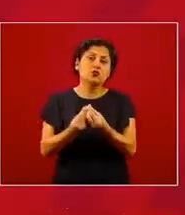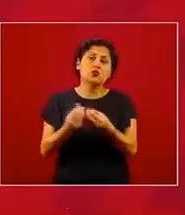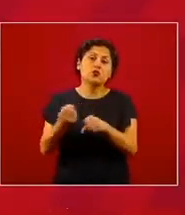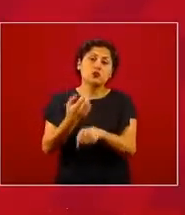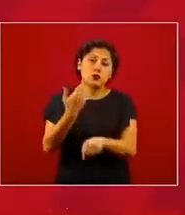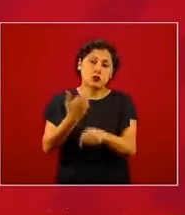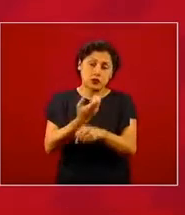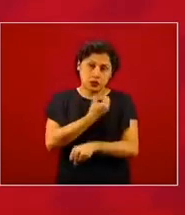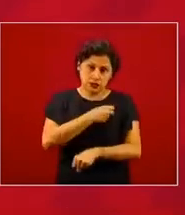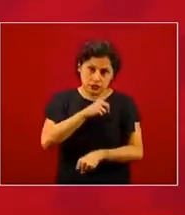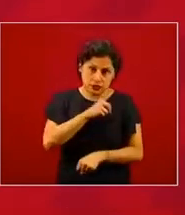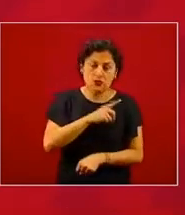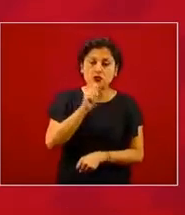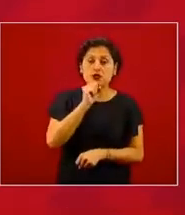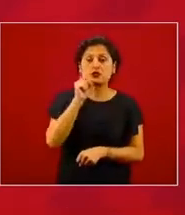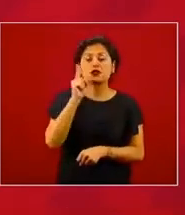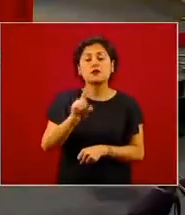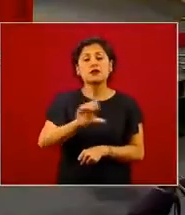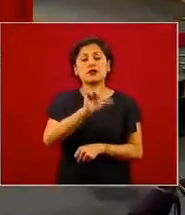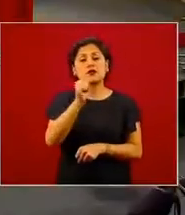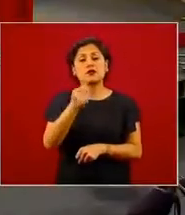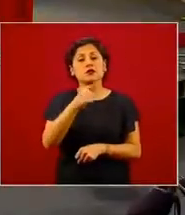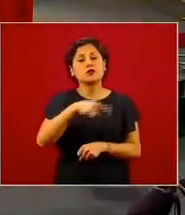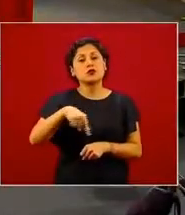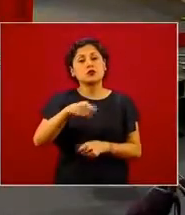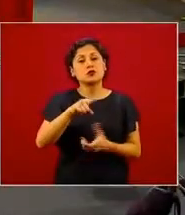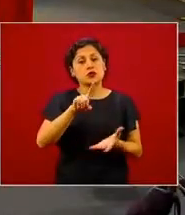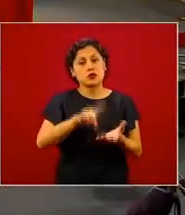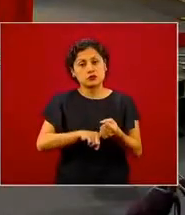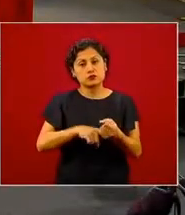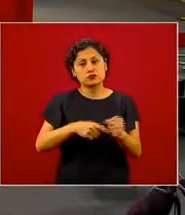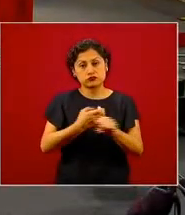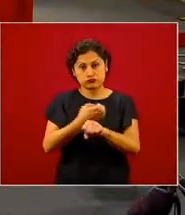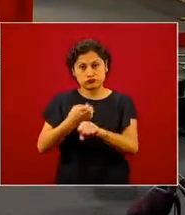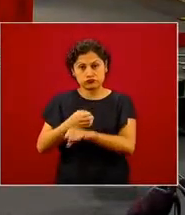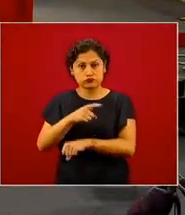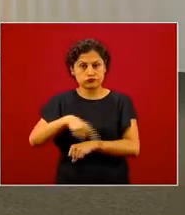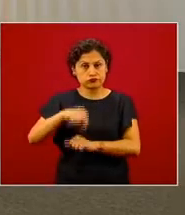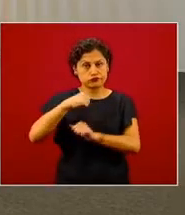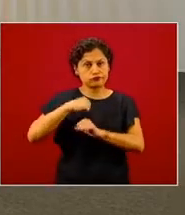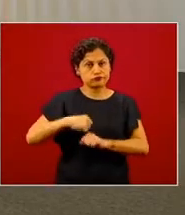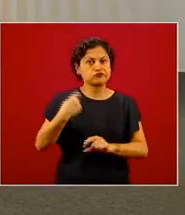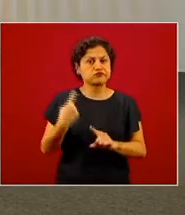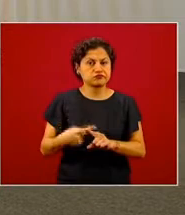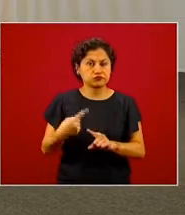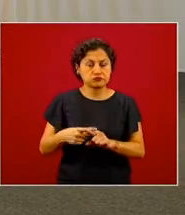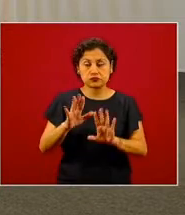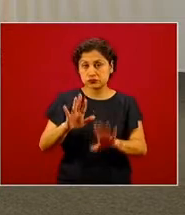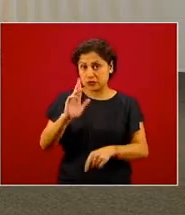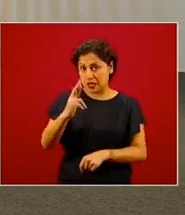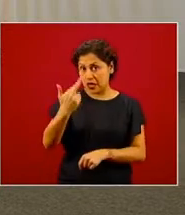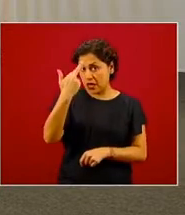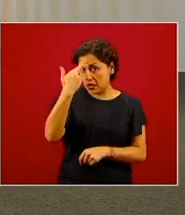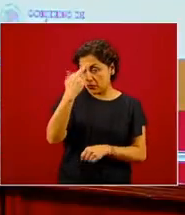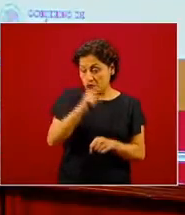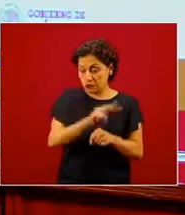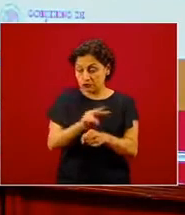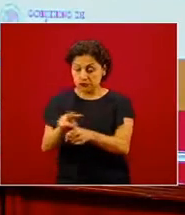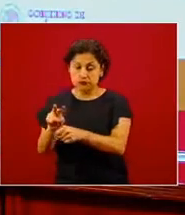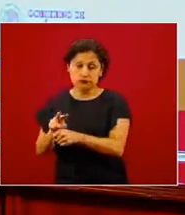with epidemiological monitoring who have been working together with monitoring the disease and